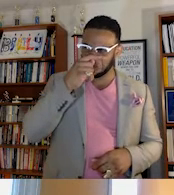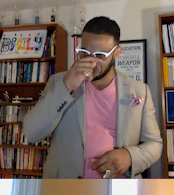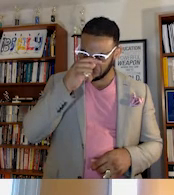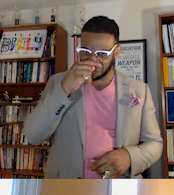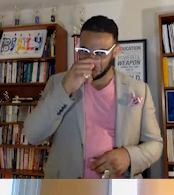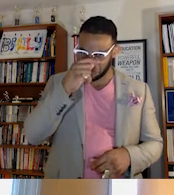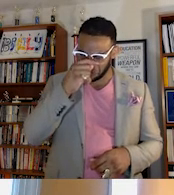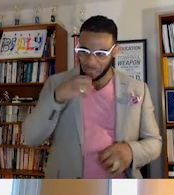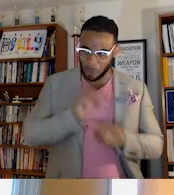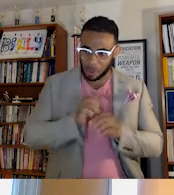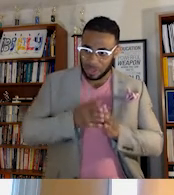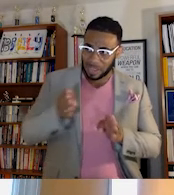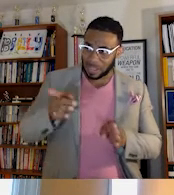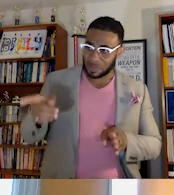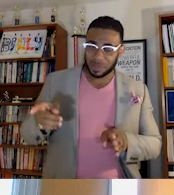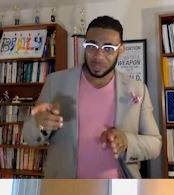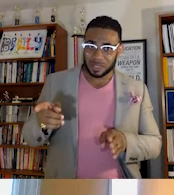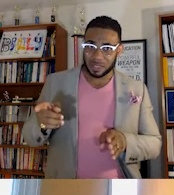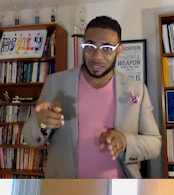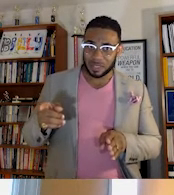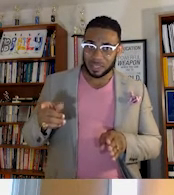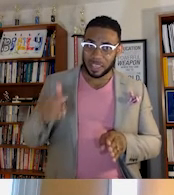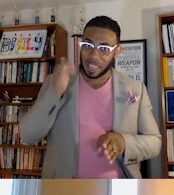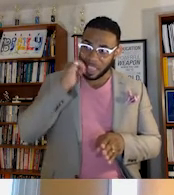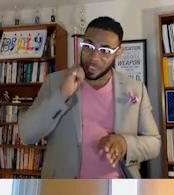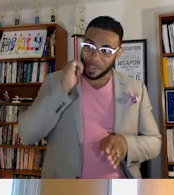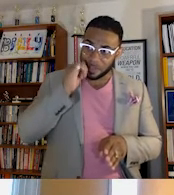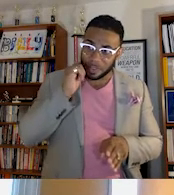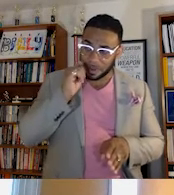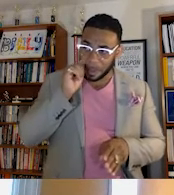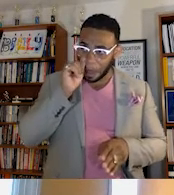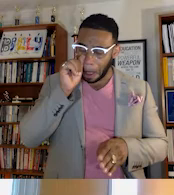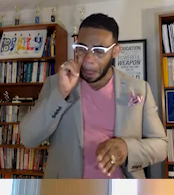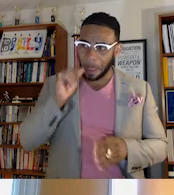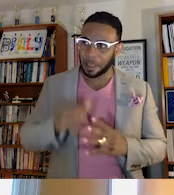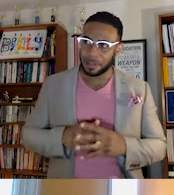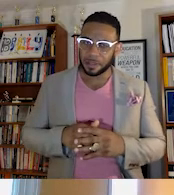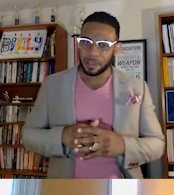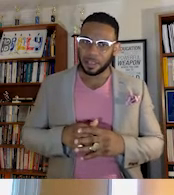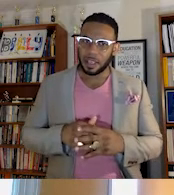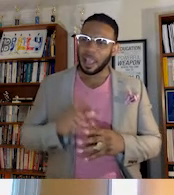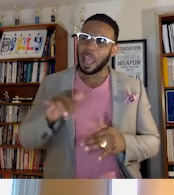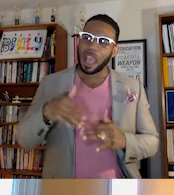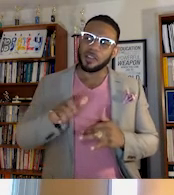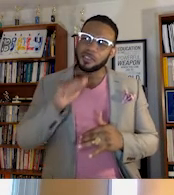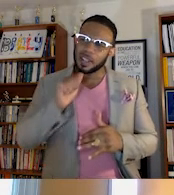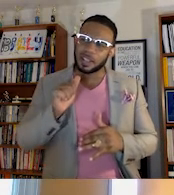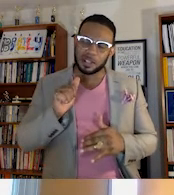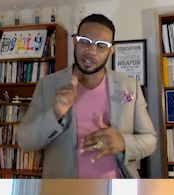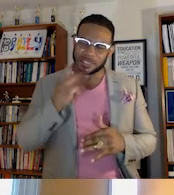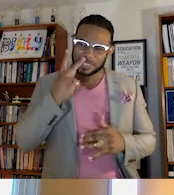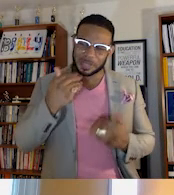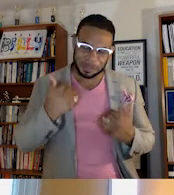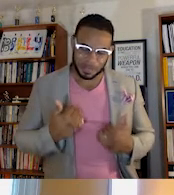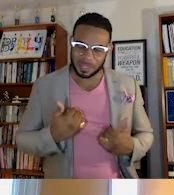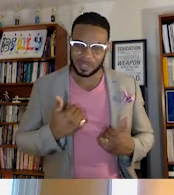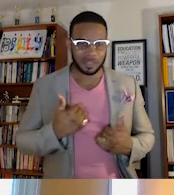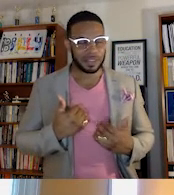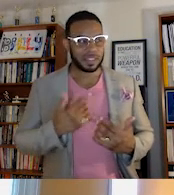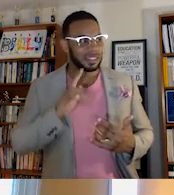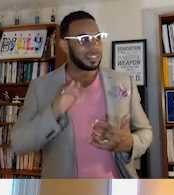work next to you every single day. How have you not? I mean, it's